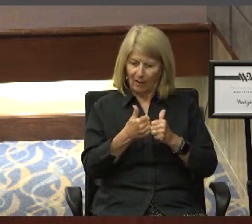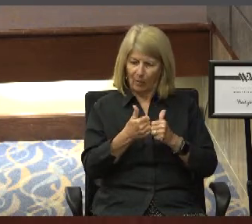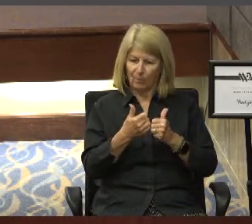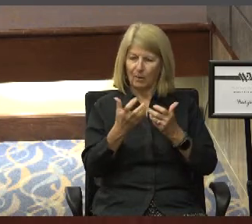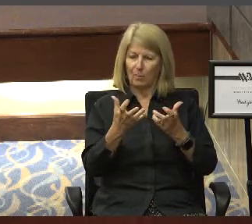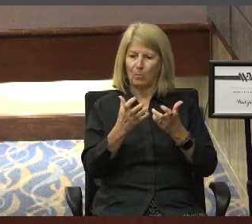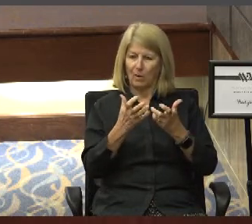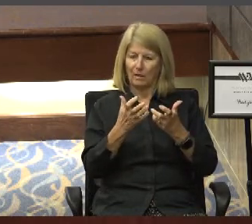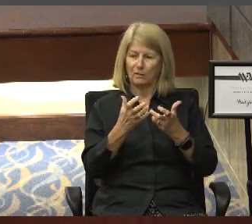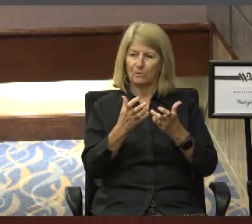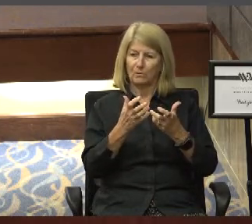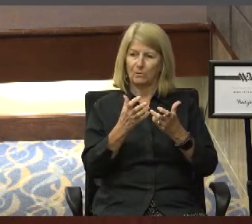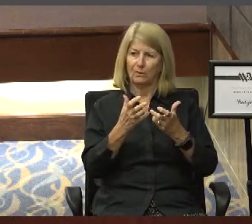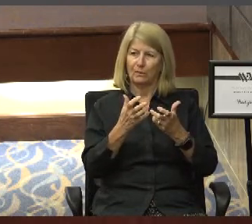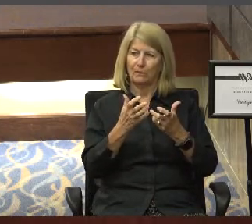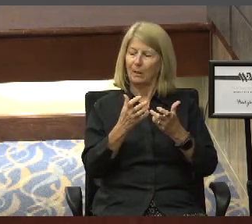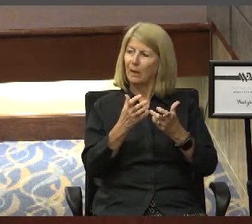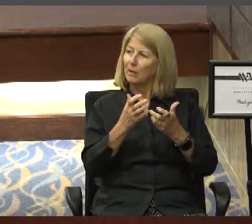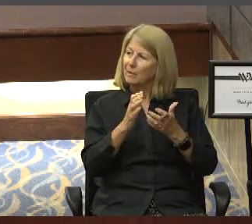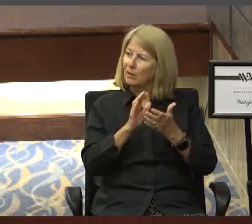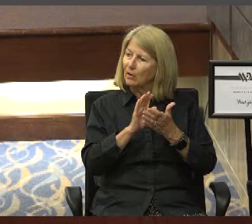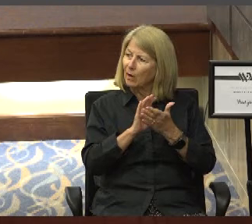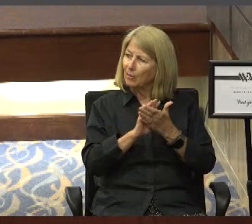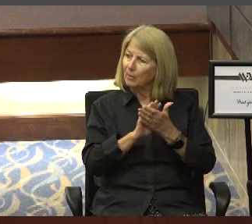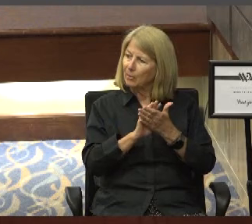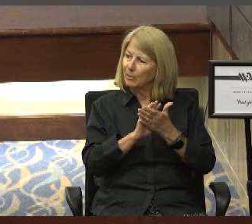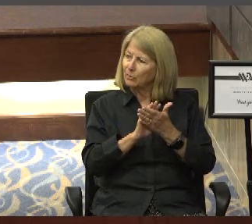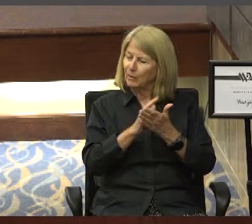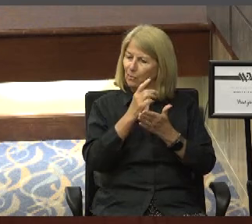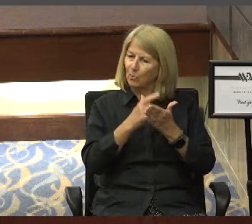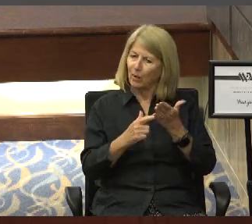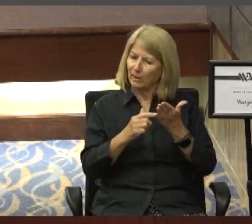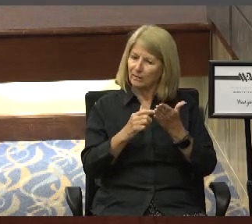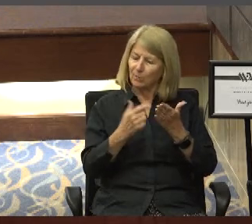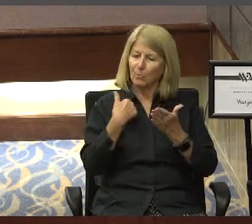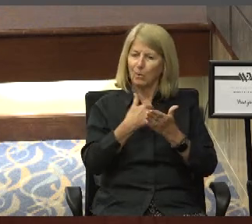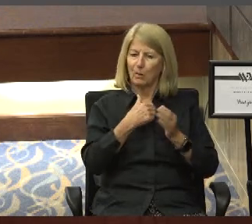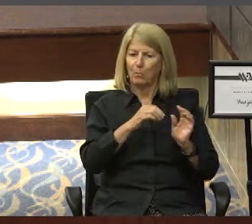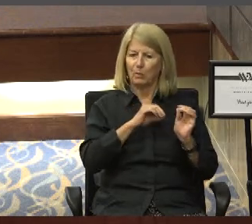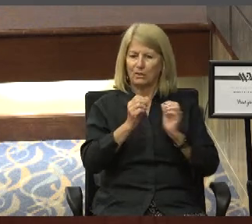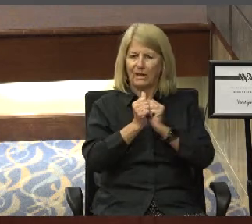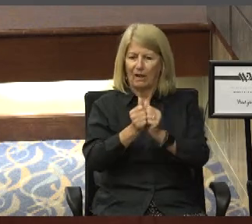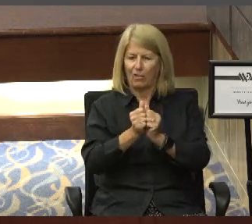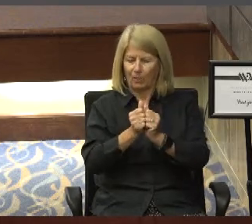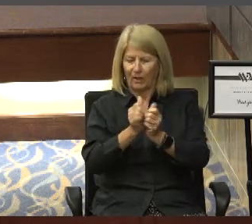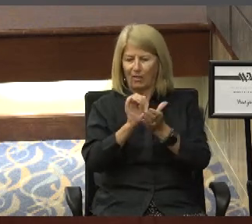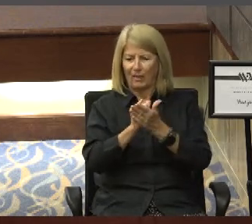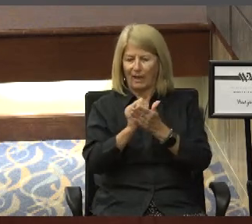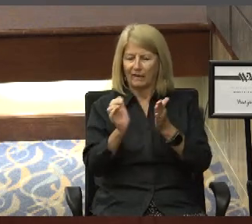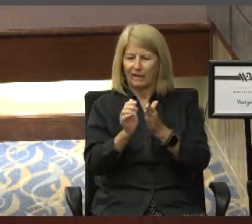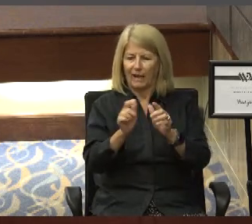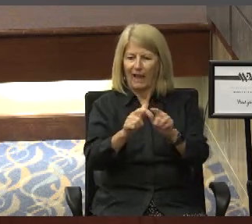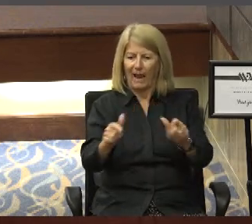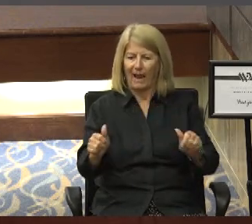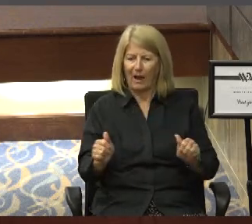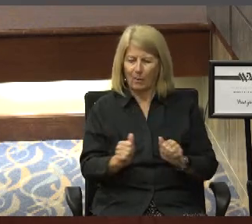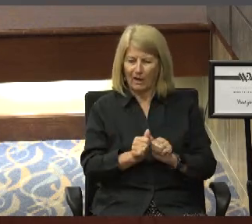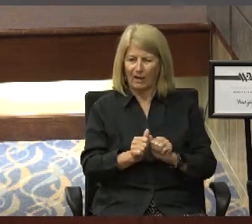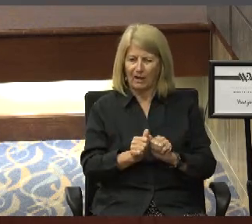to what the Foster family and what we're all trying to put together down there in that little area. And I think that